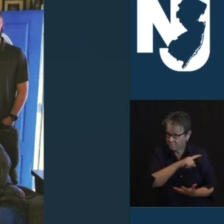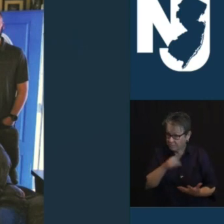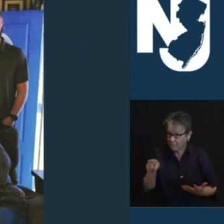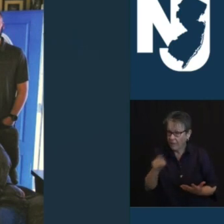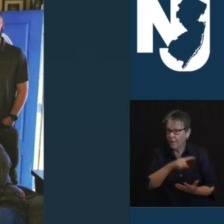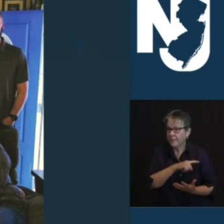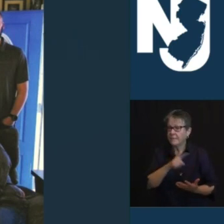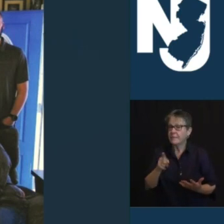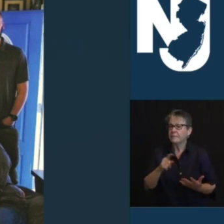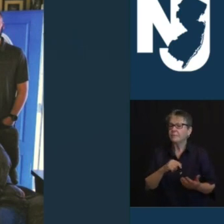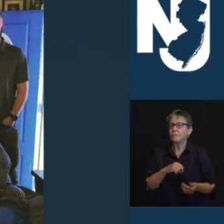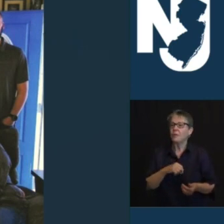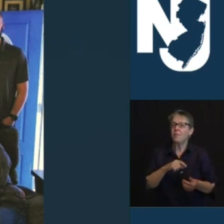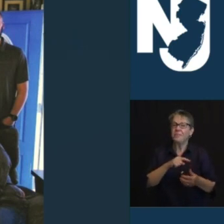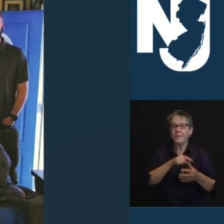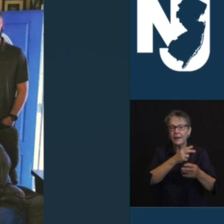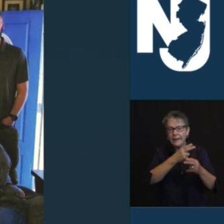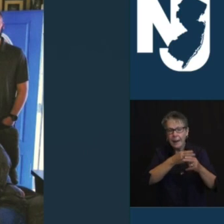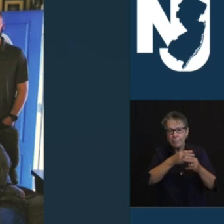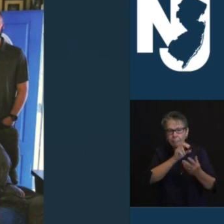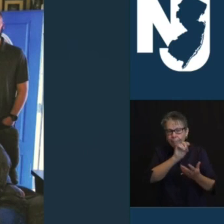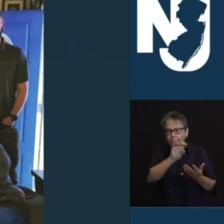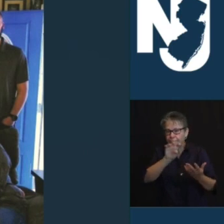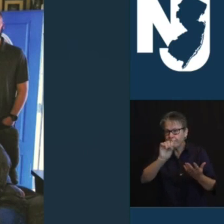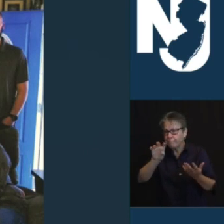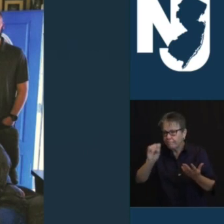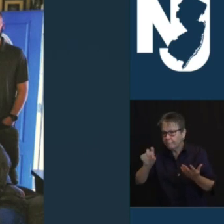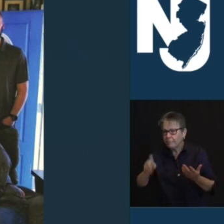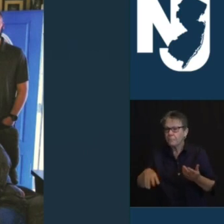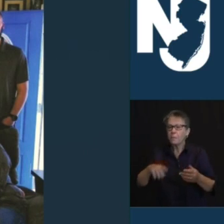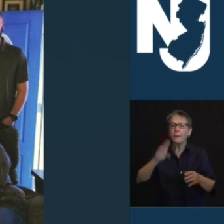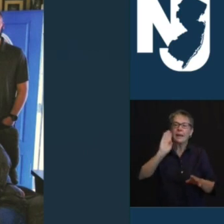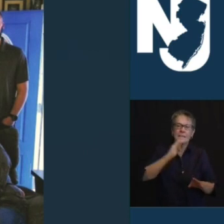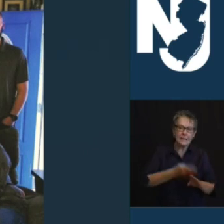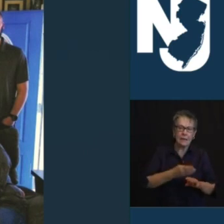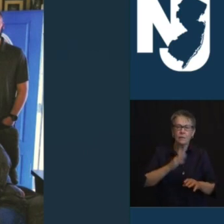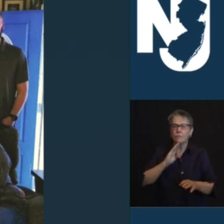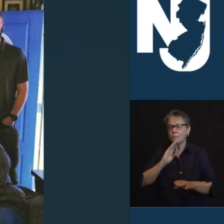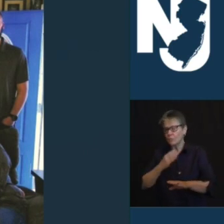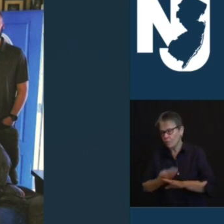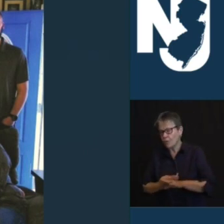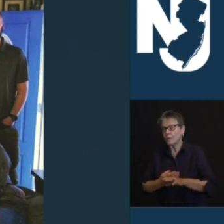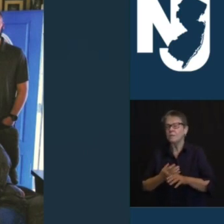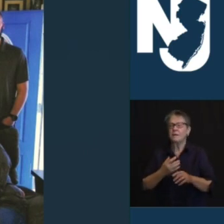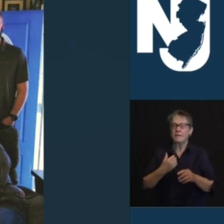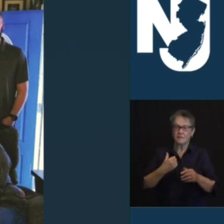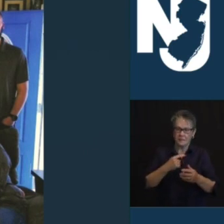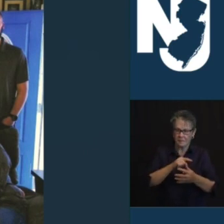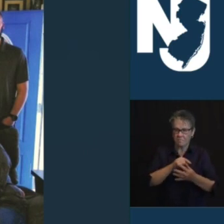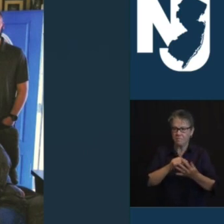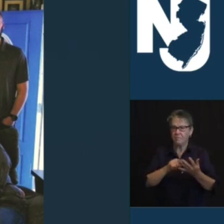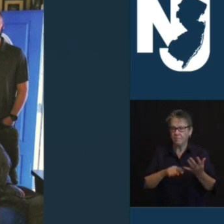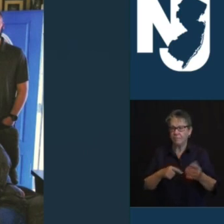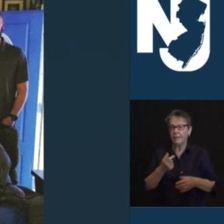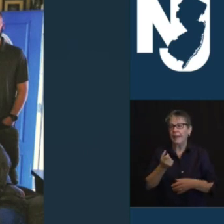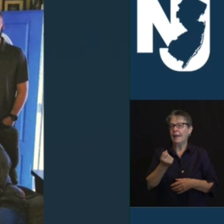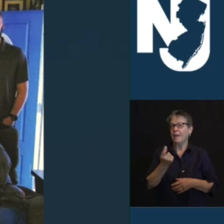whom I had the great honor of speaking on Friday, Joe, Robert, Lori, and Lynn, and he now leaves them along with his 11 grandchildren and